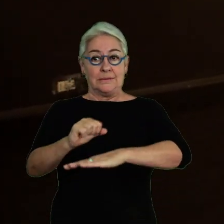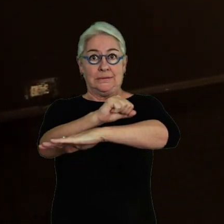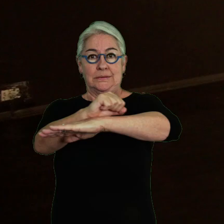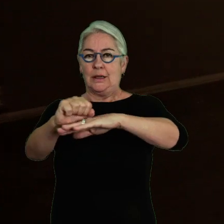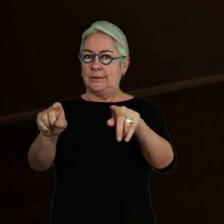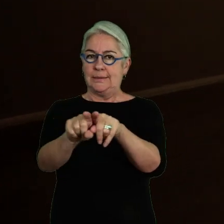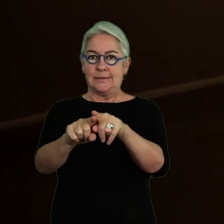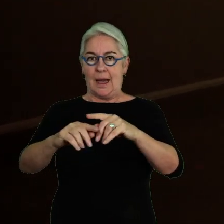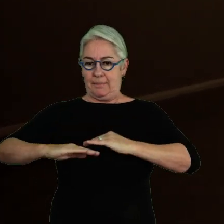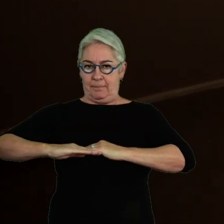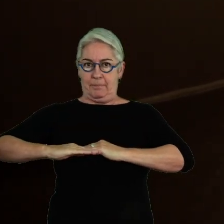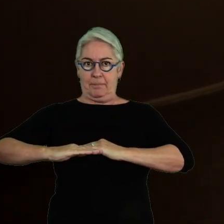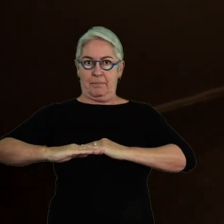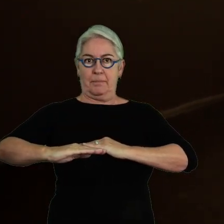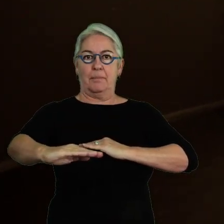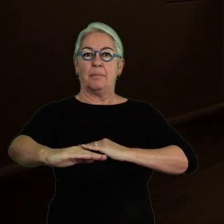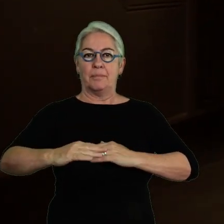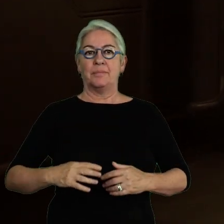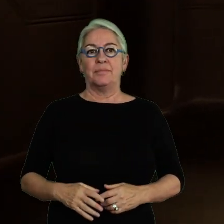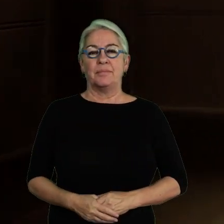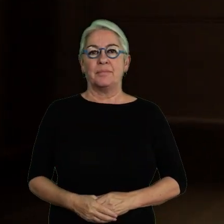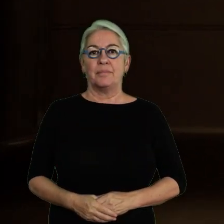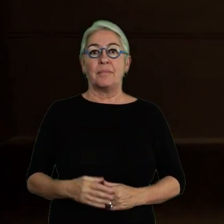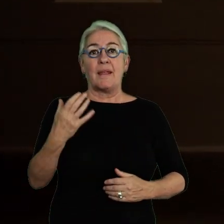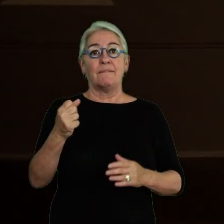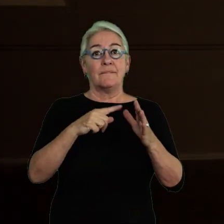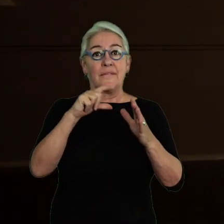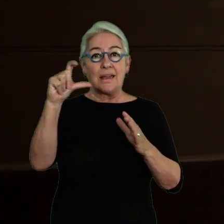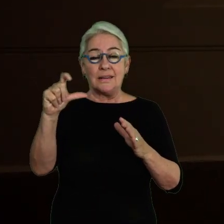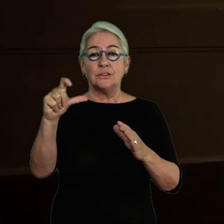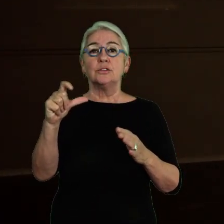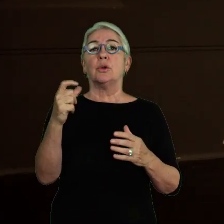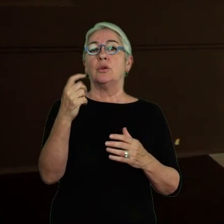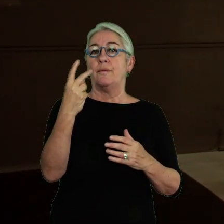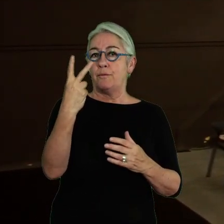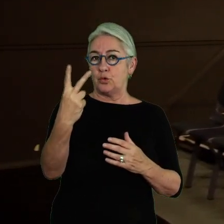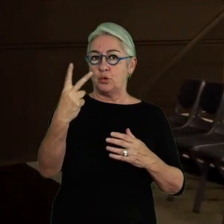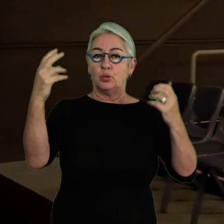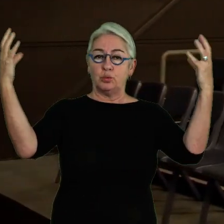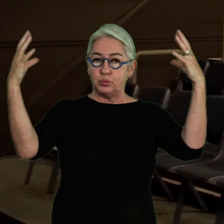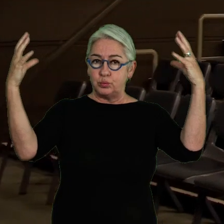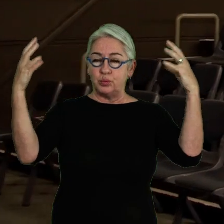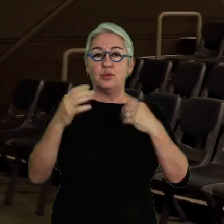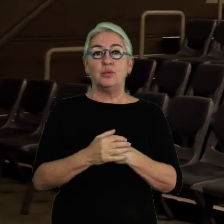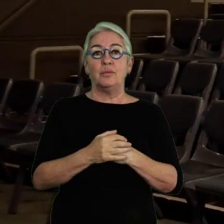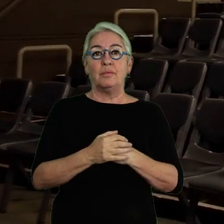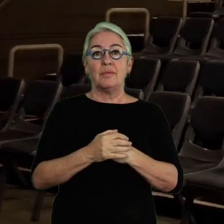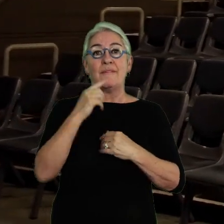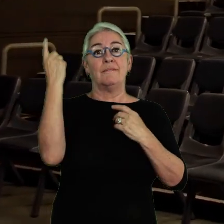The stage area is level with the ground. The studio has two air conditioning units and 4 fans.